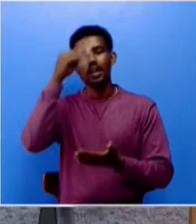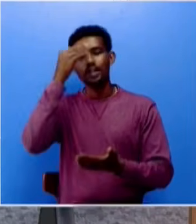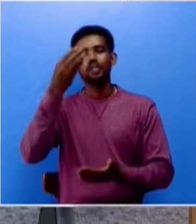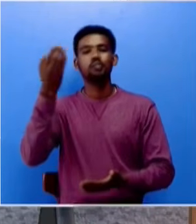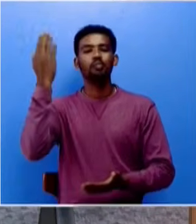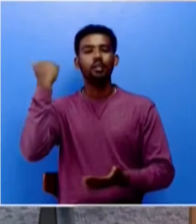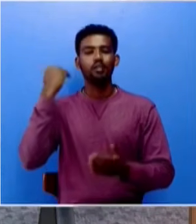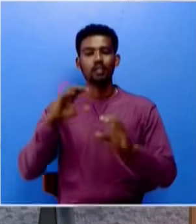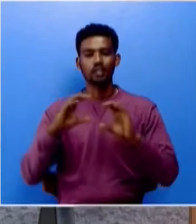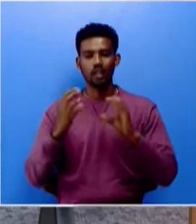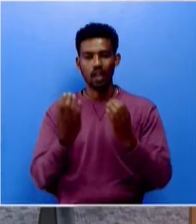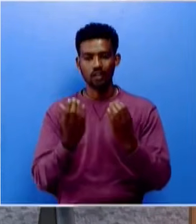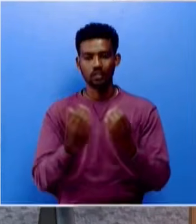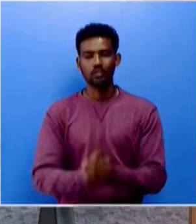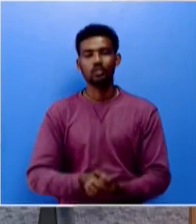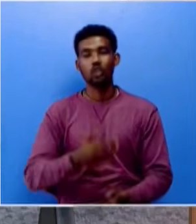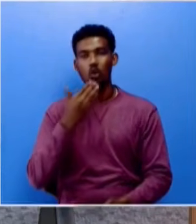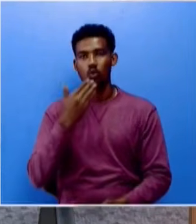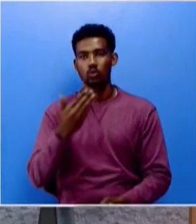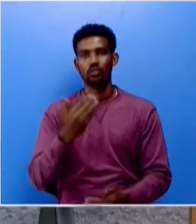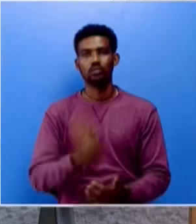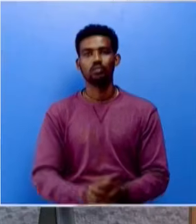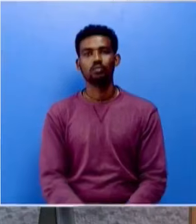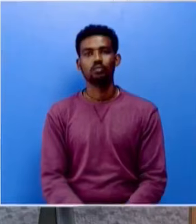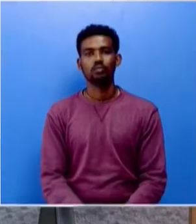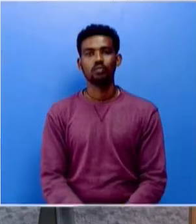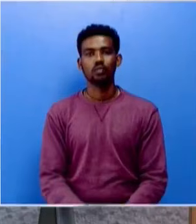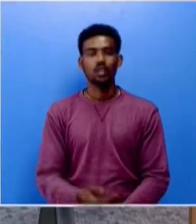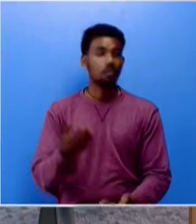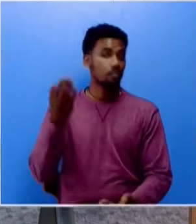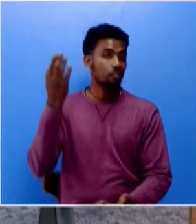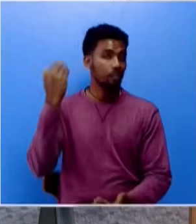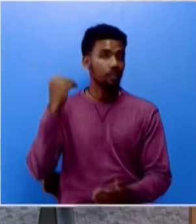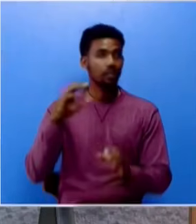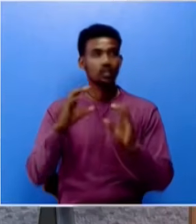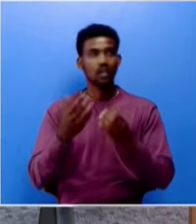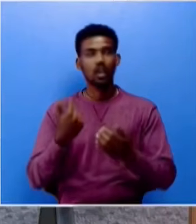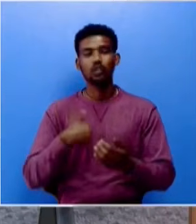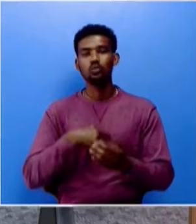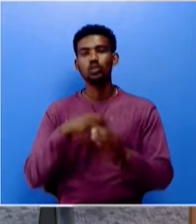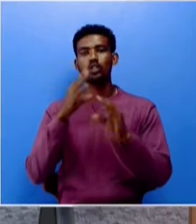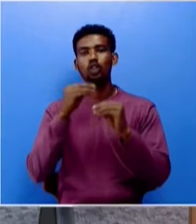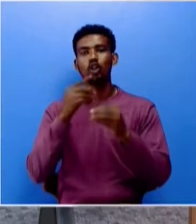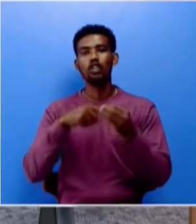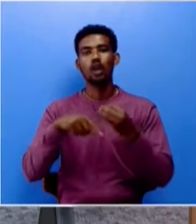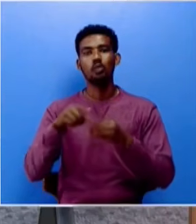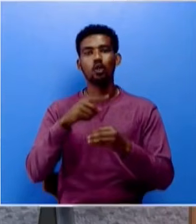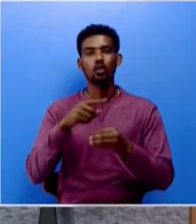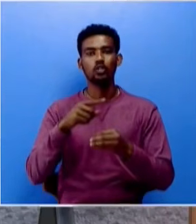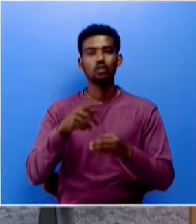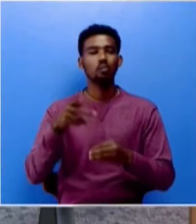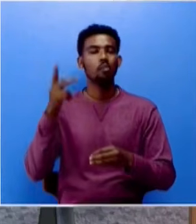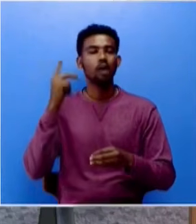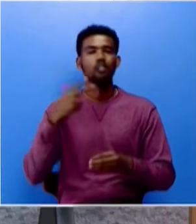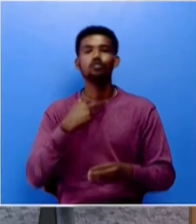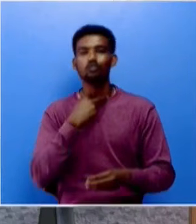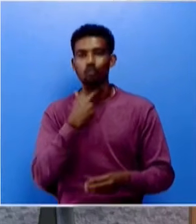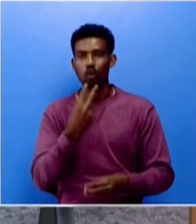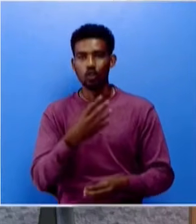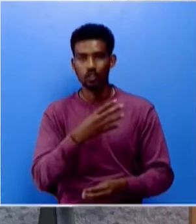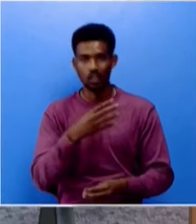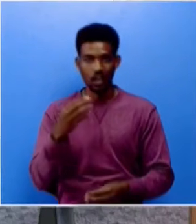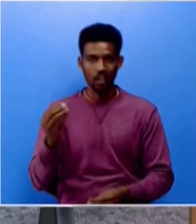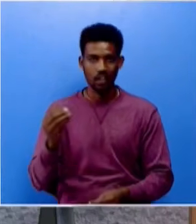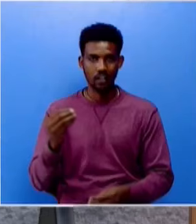class? Good. In the previous class, we talked about passive voice